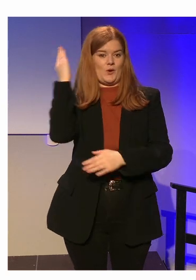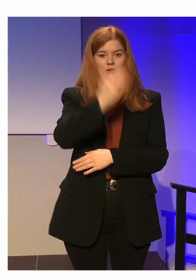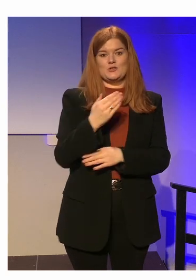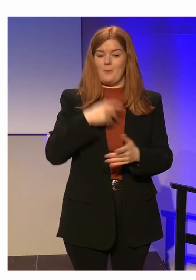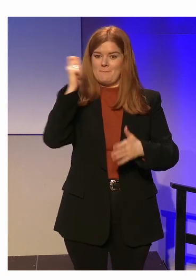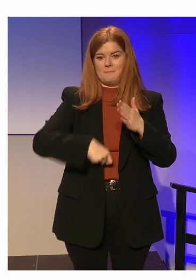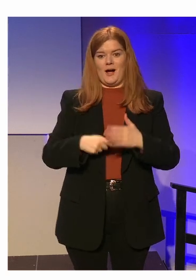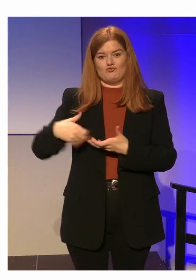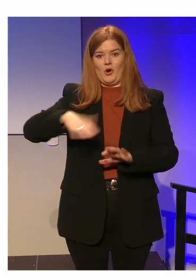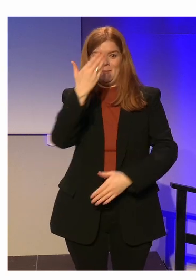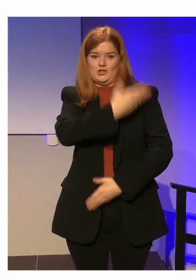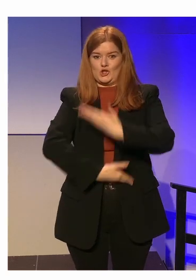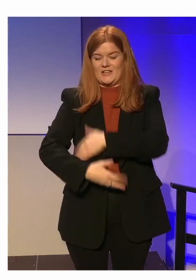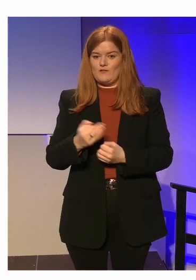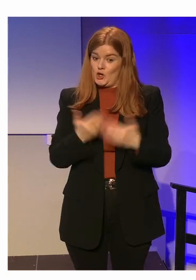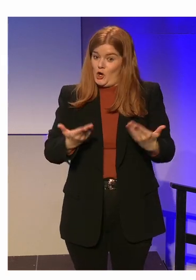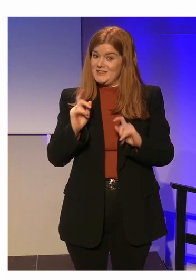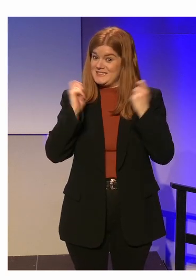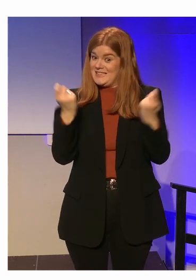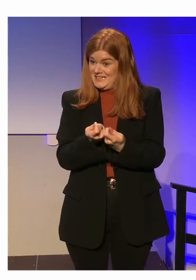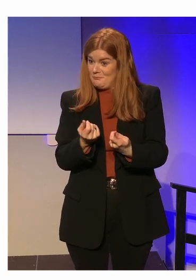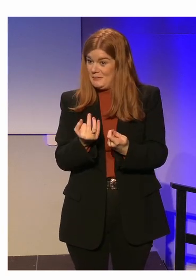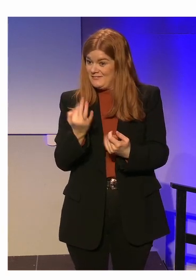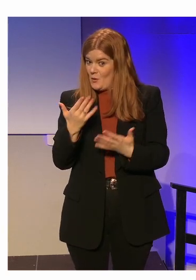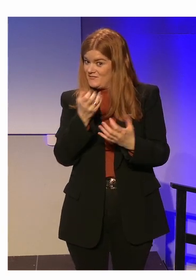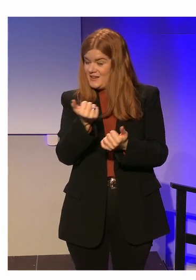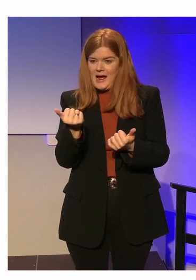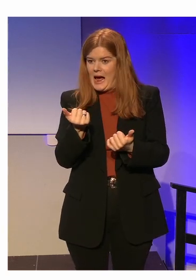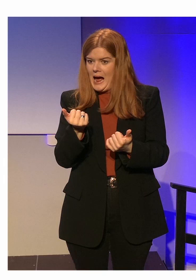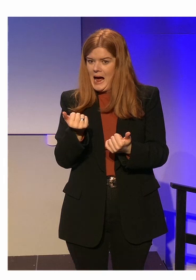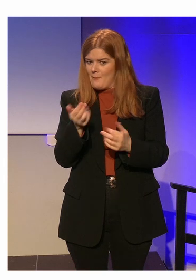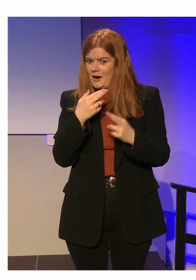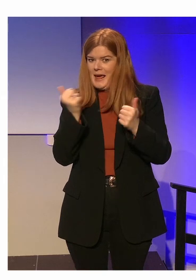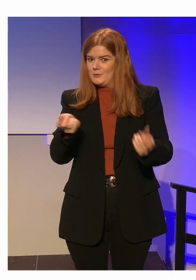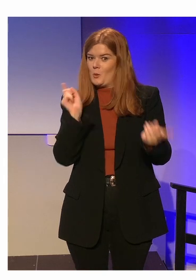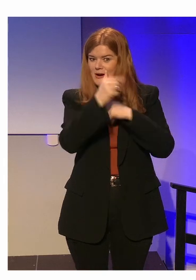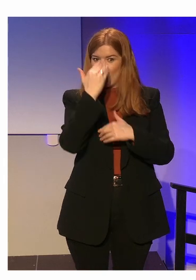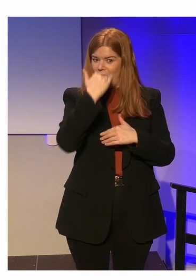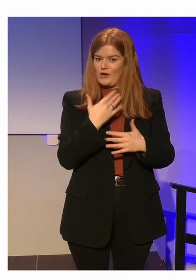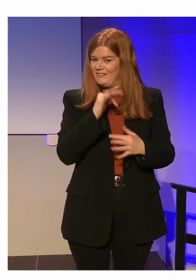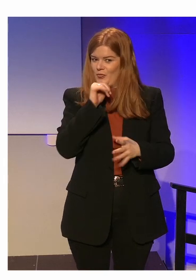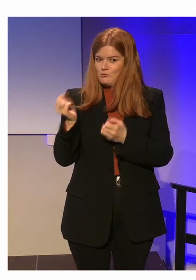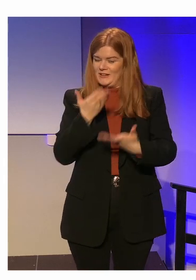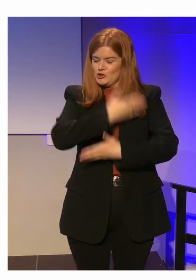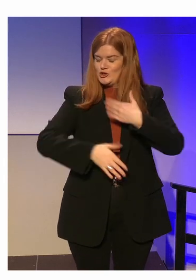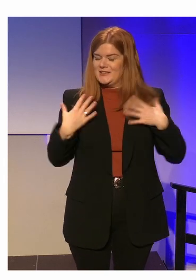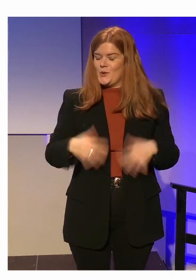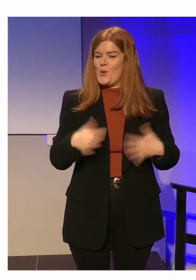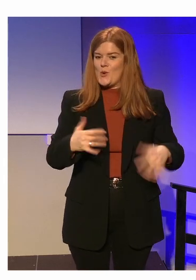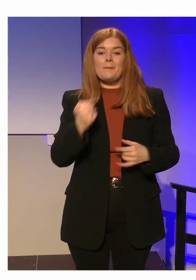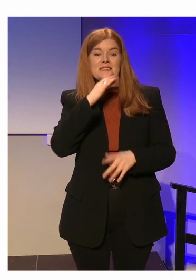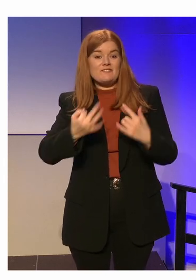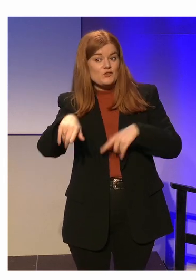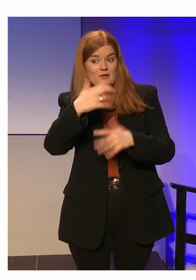a rugby jersey for your current team. If you have any, I cannot return to the States without that jersey. So if you have